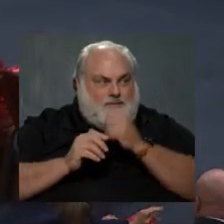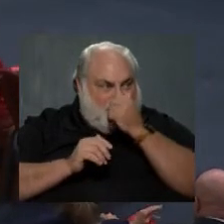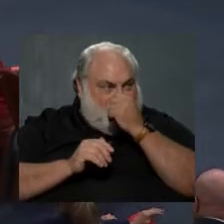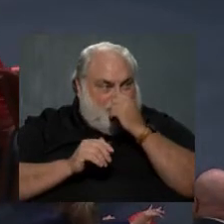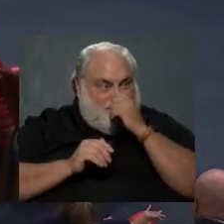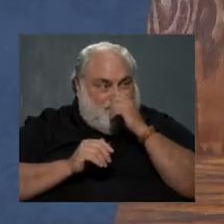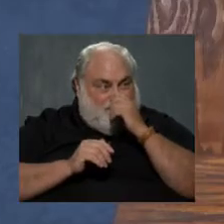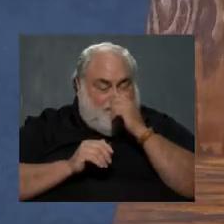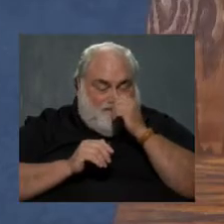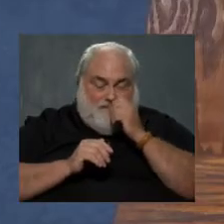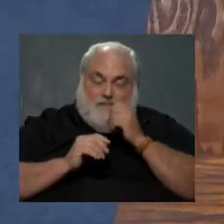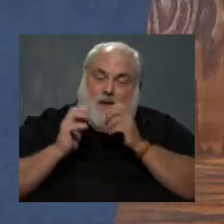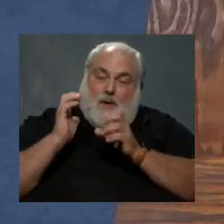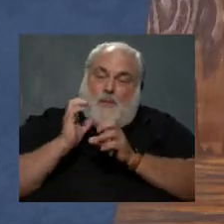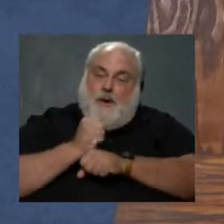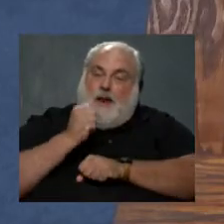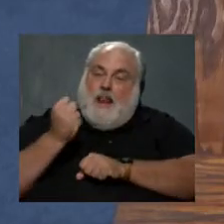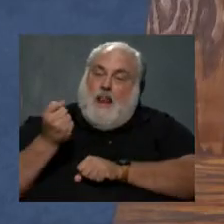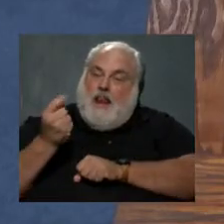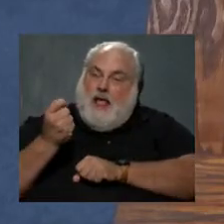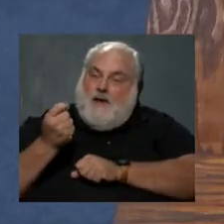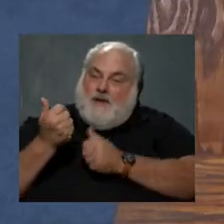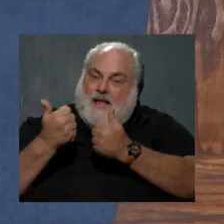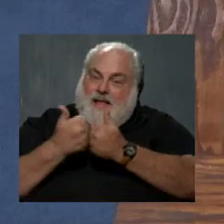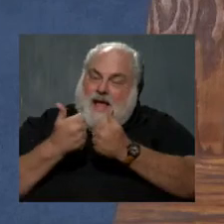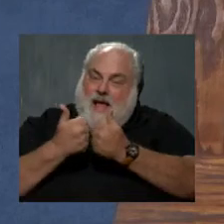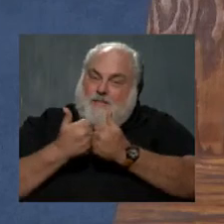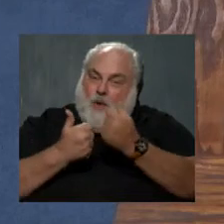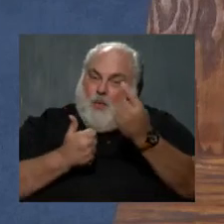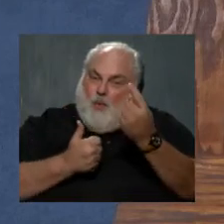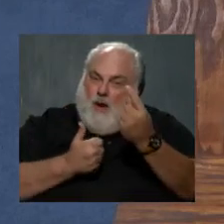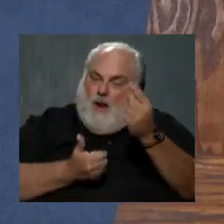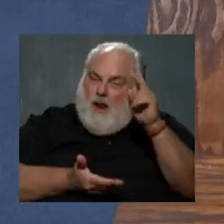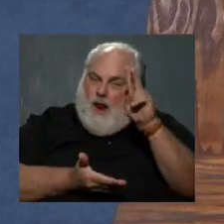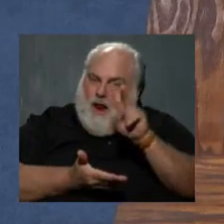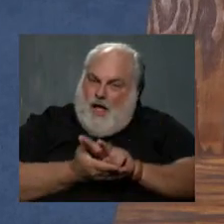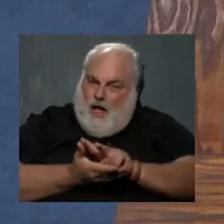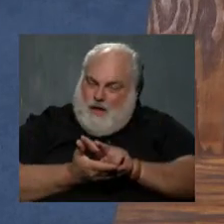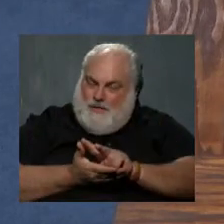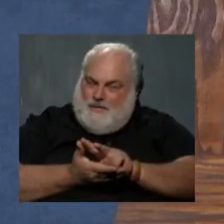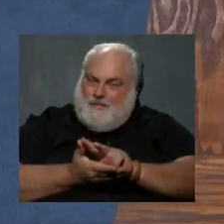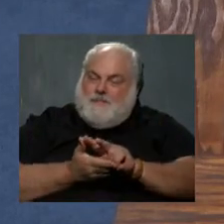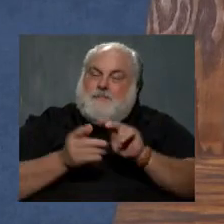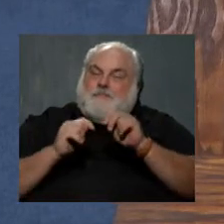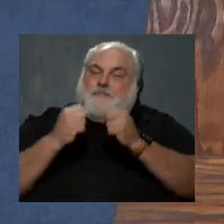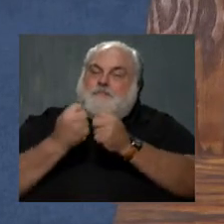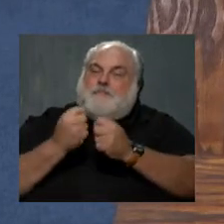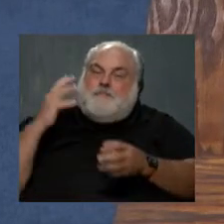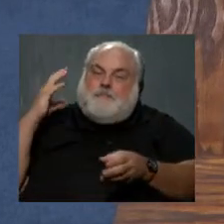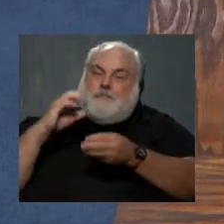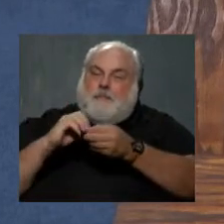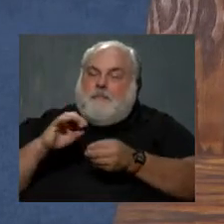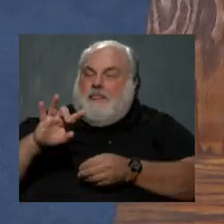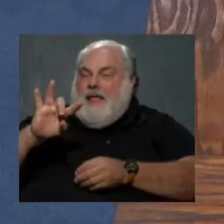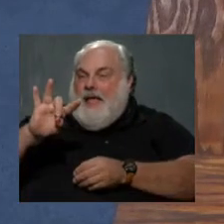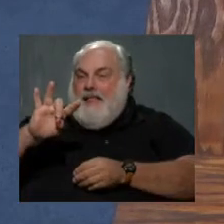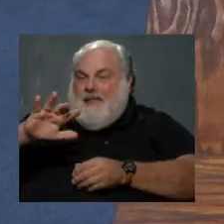They won 11 games and only had one loss. The team has